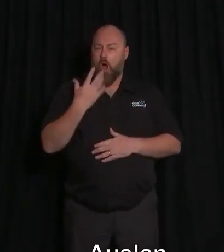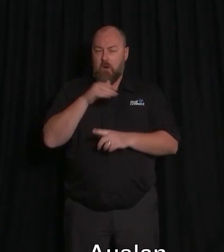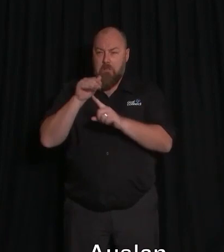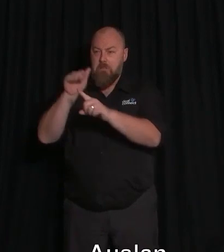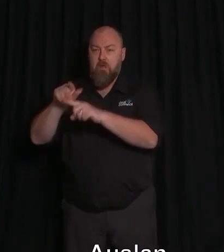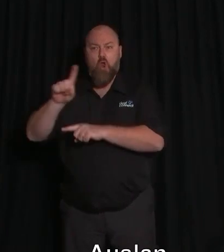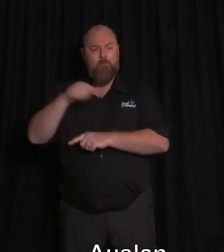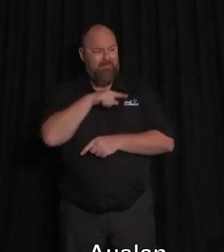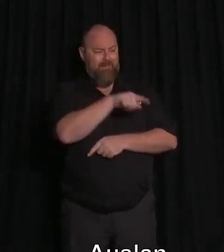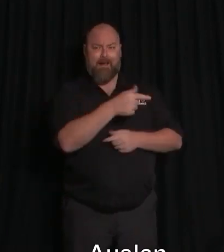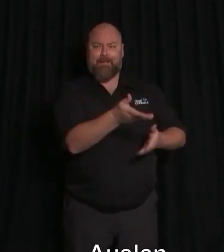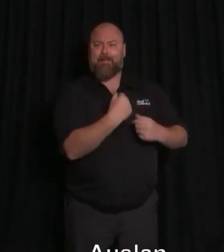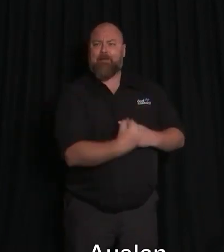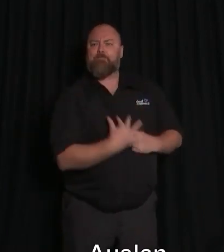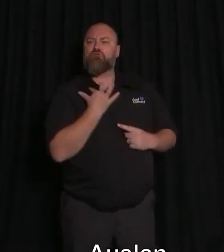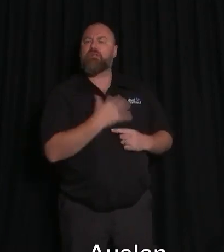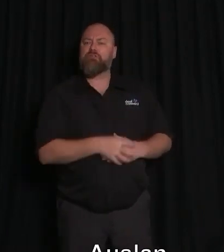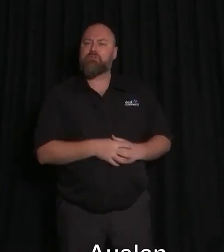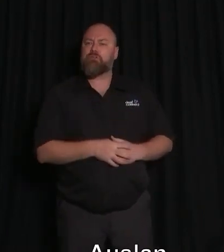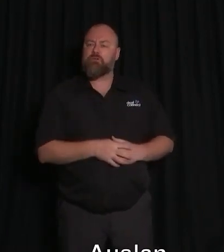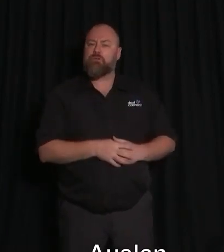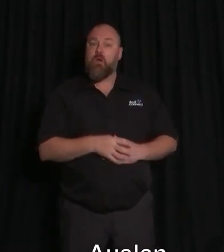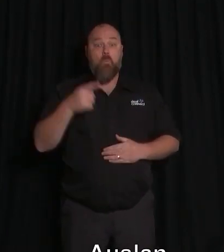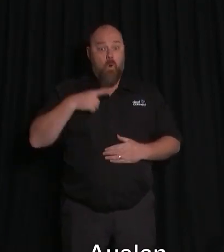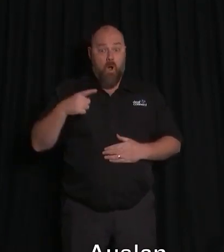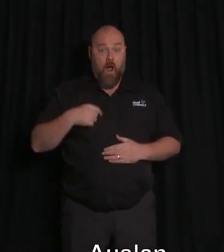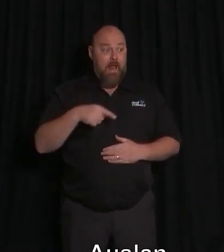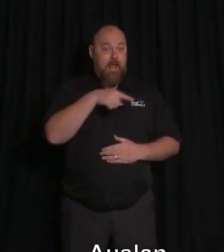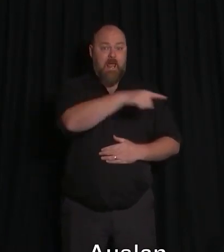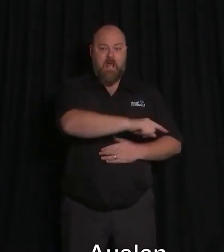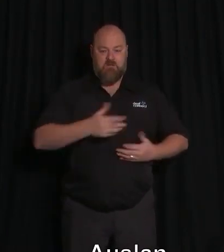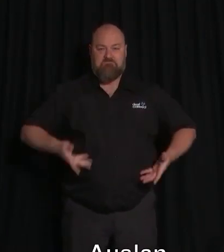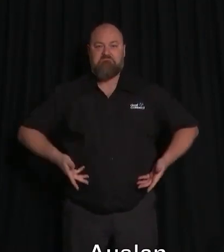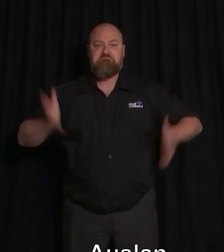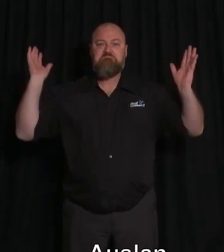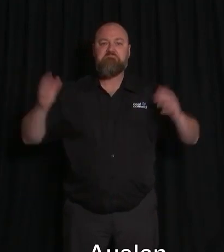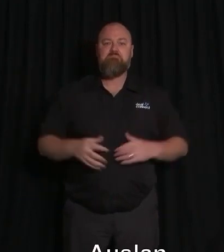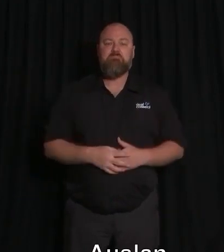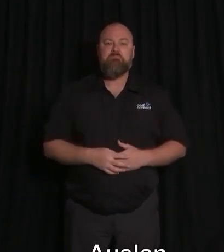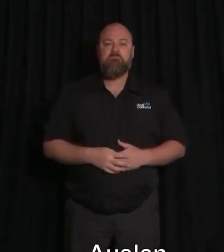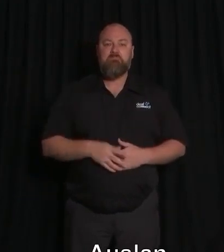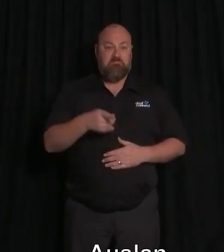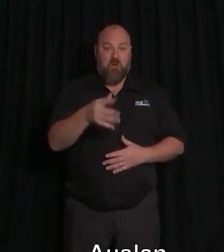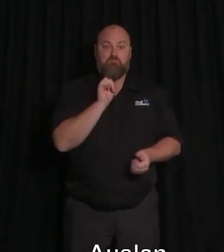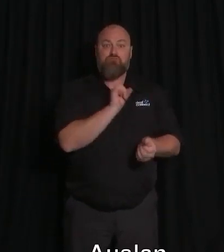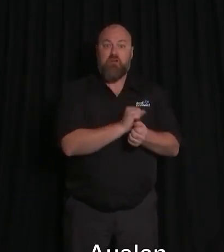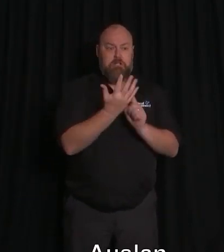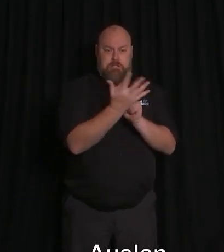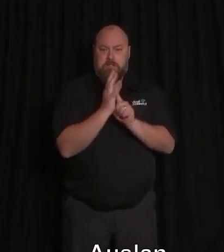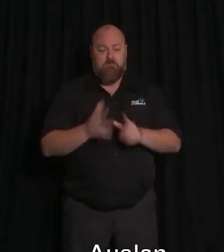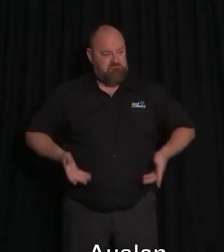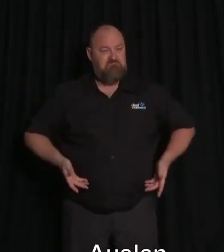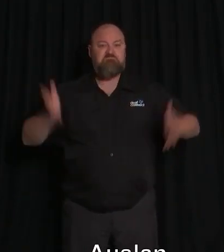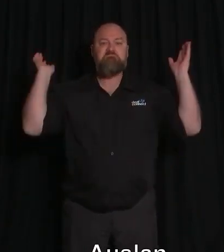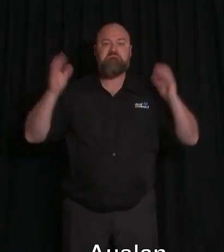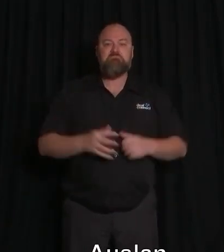us, because he confronted his fellows in the prison. He confronted the people closest to him. He